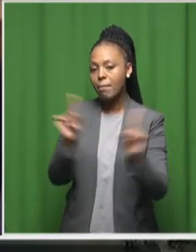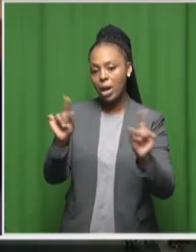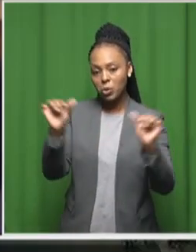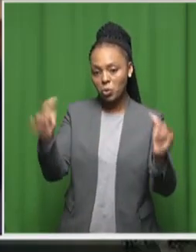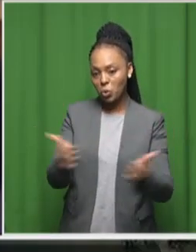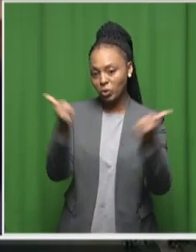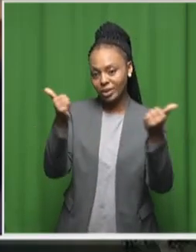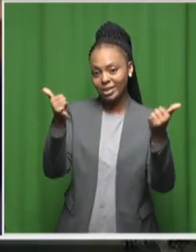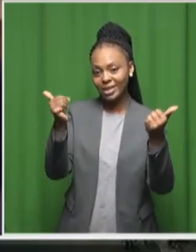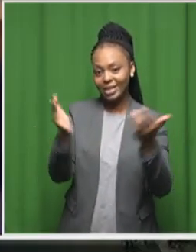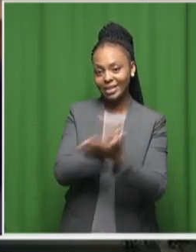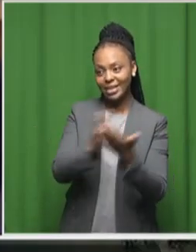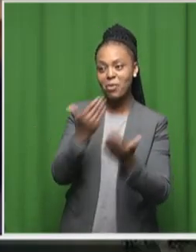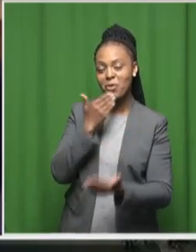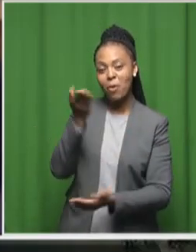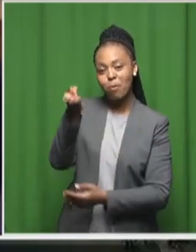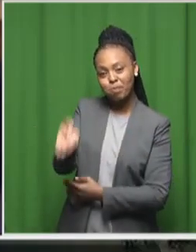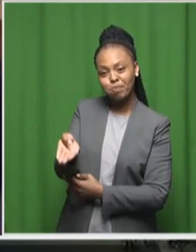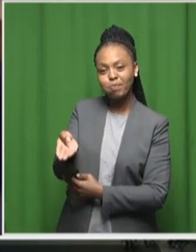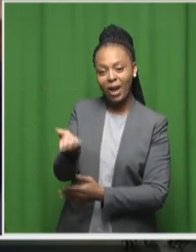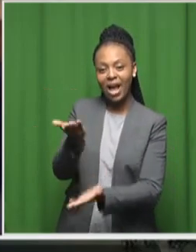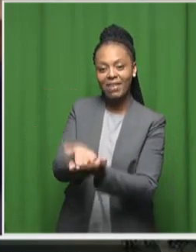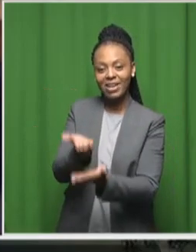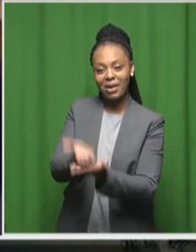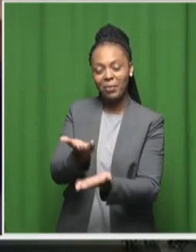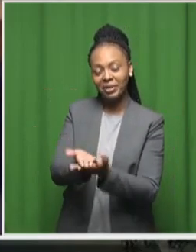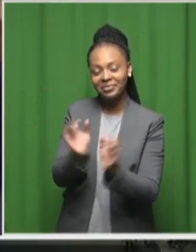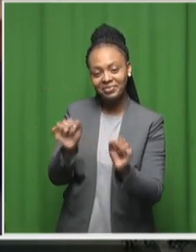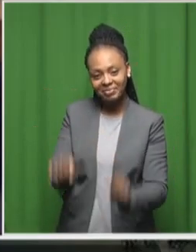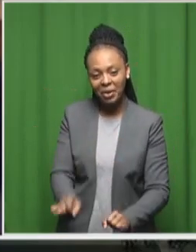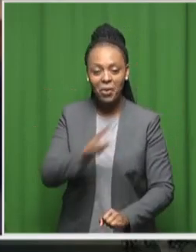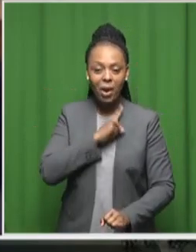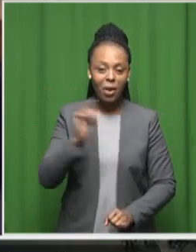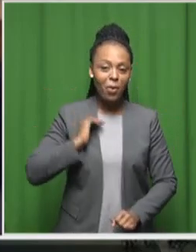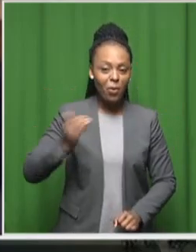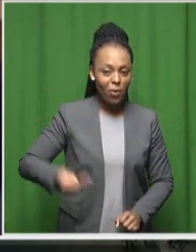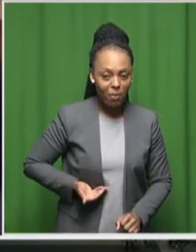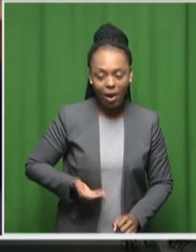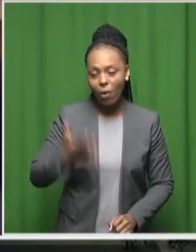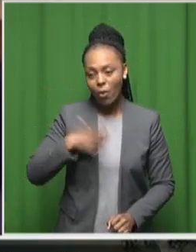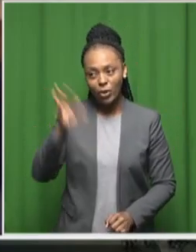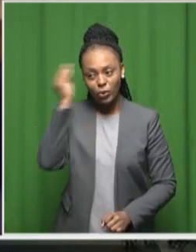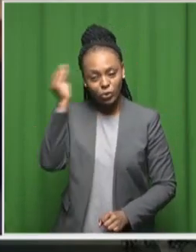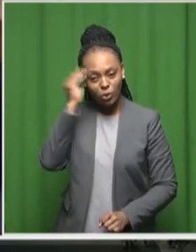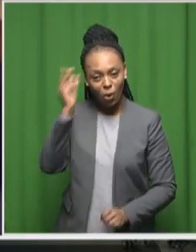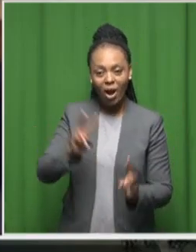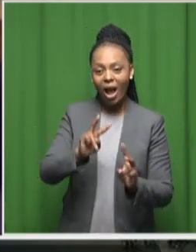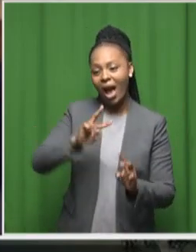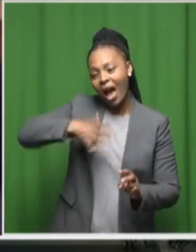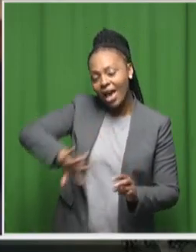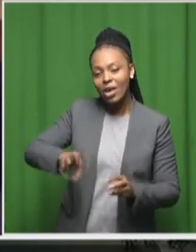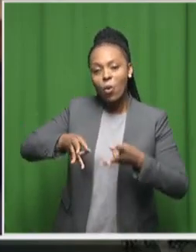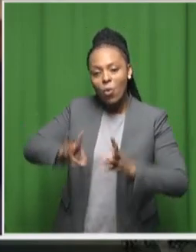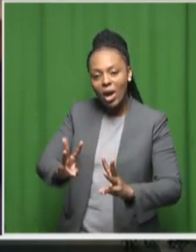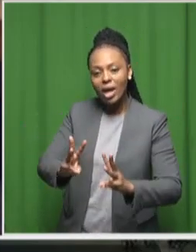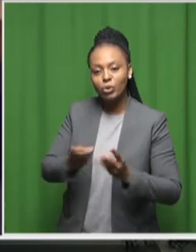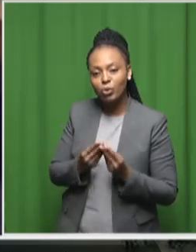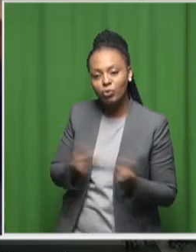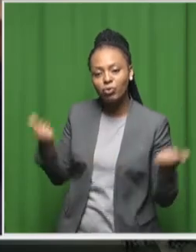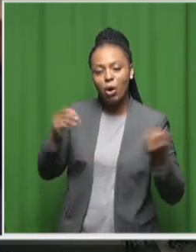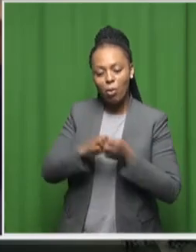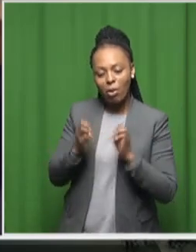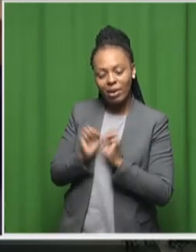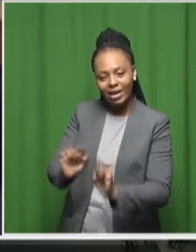of you who are available, because women who would know about these alternatives, I would imagine, would take them